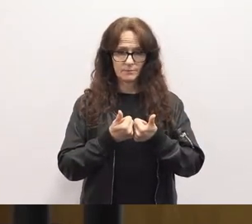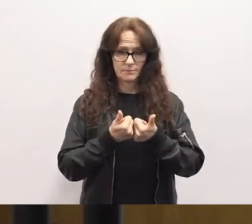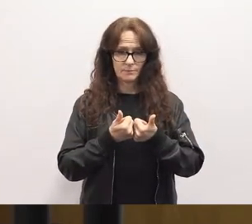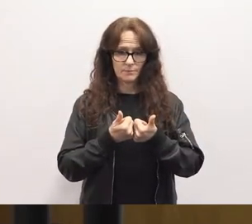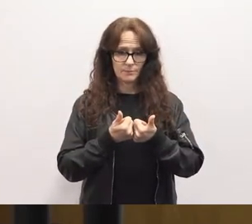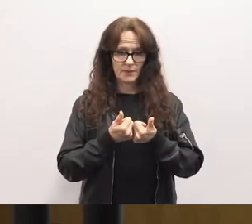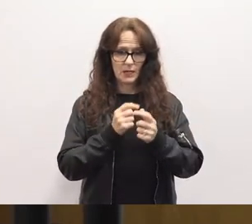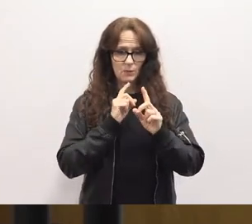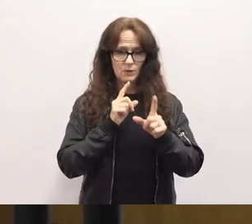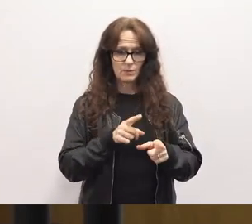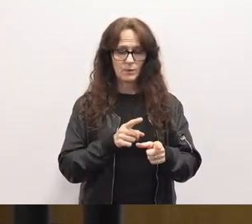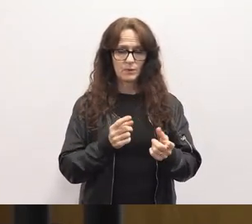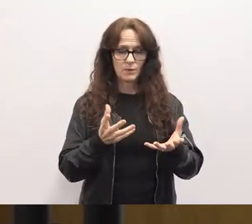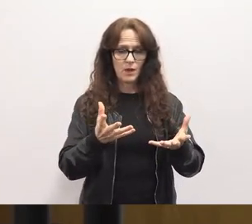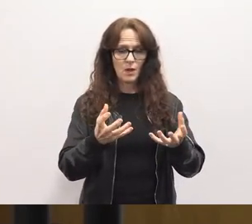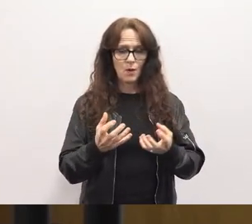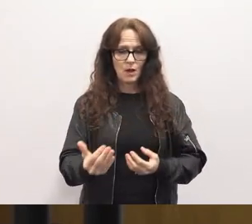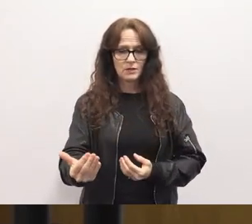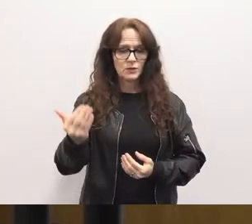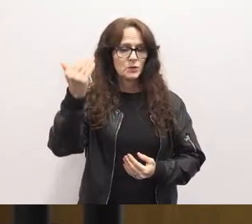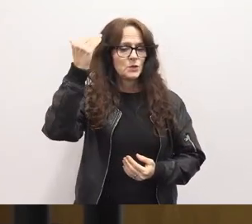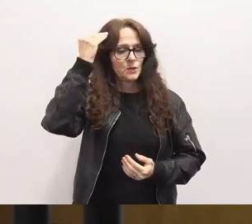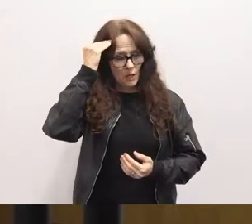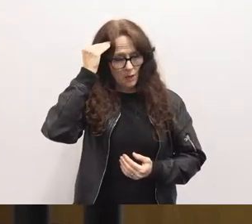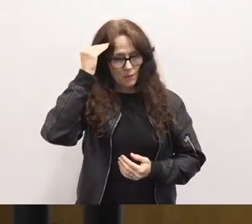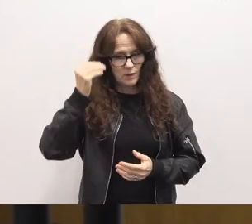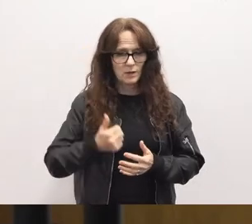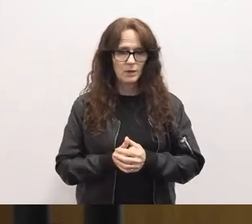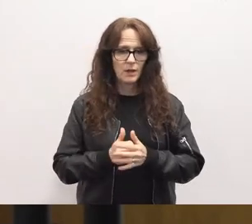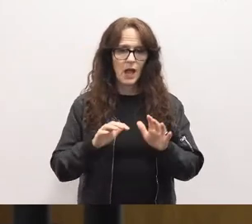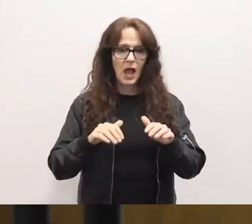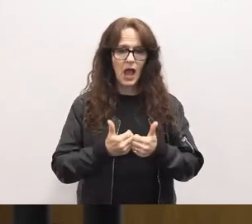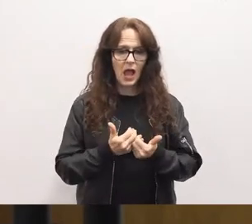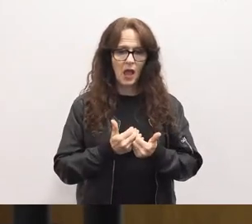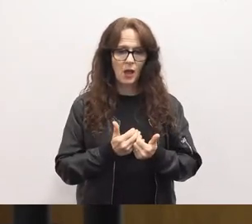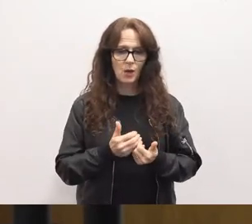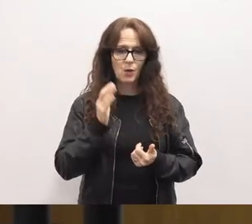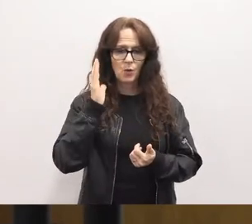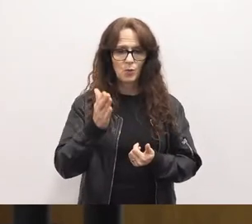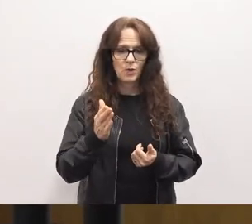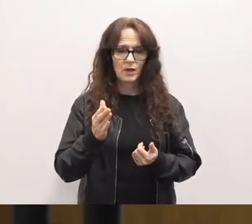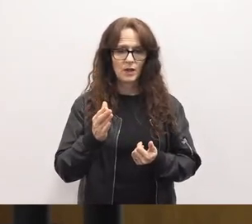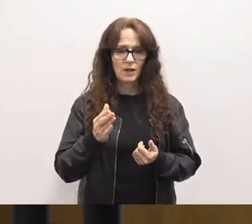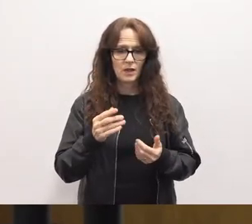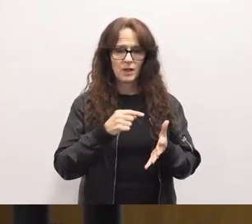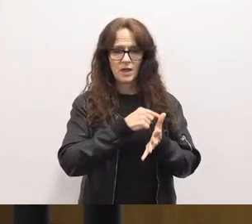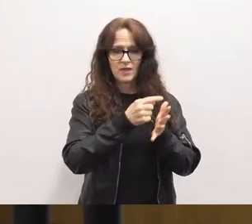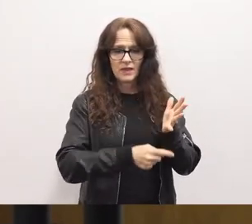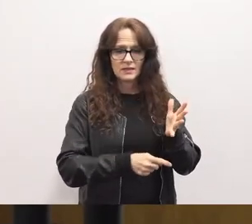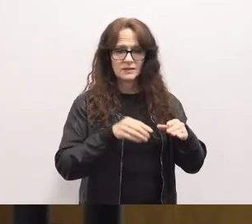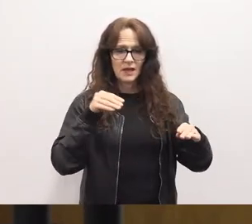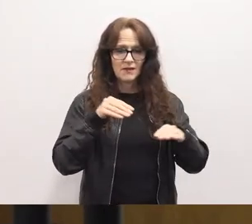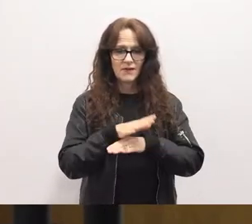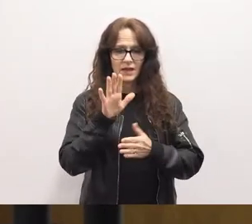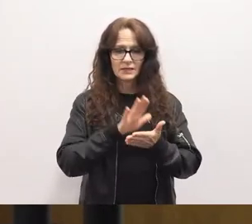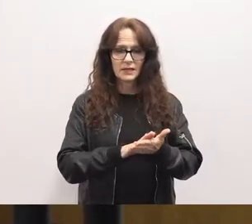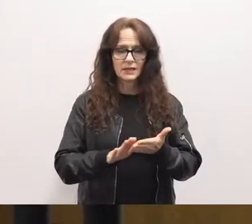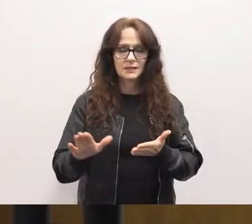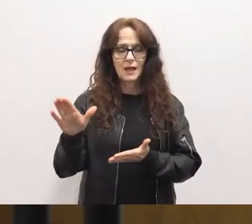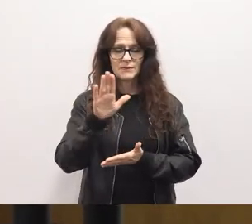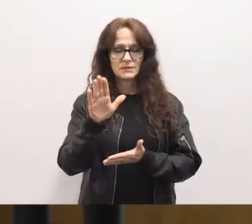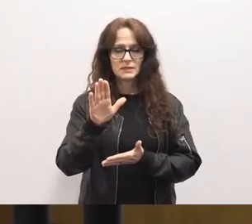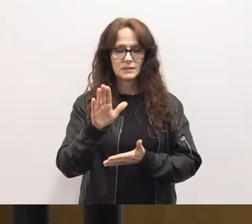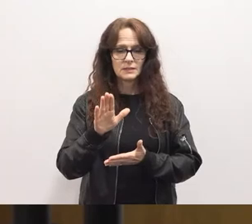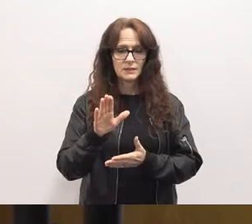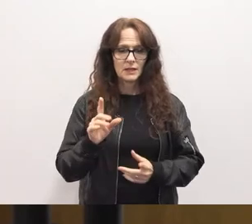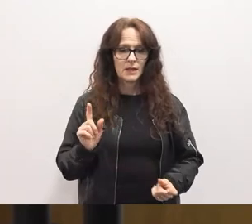the response, I would like to know, how will this affect the campuses? How